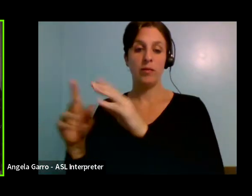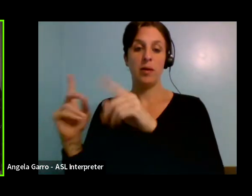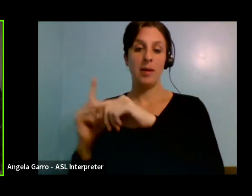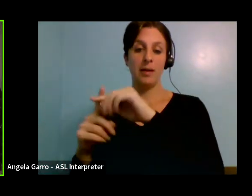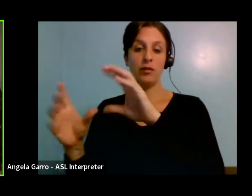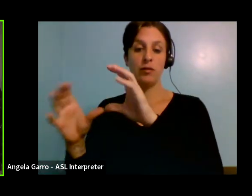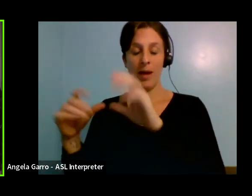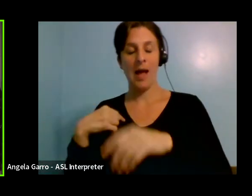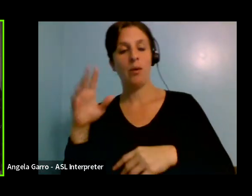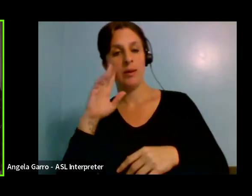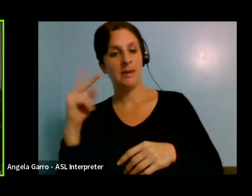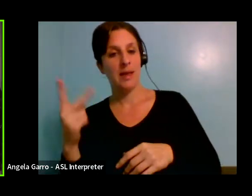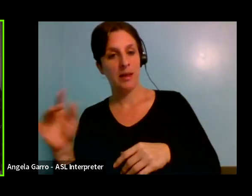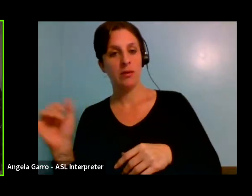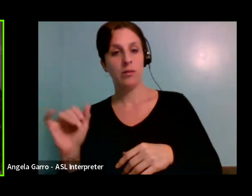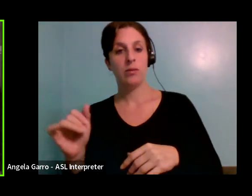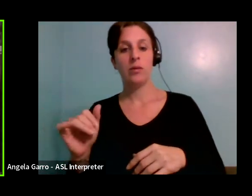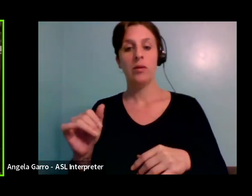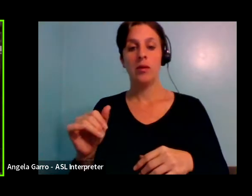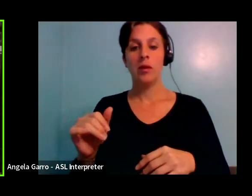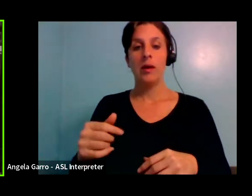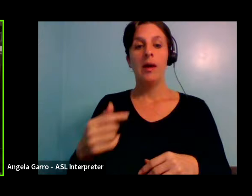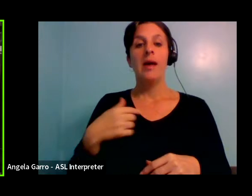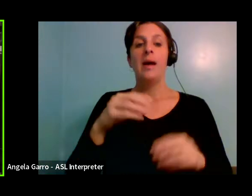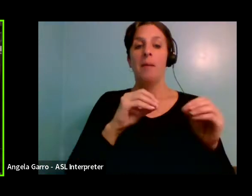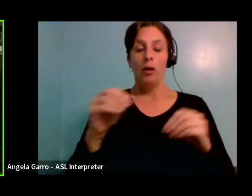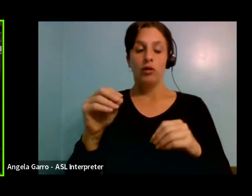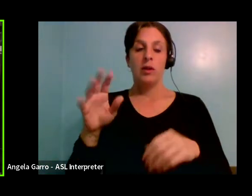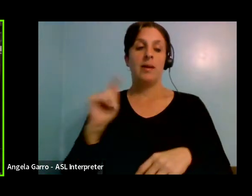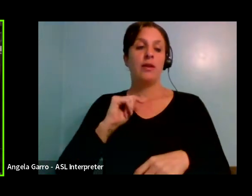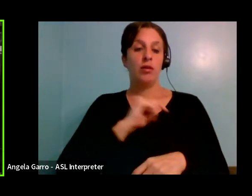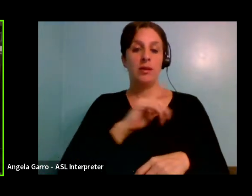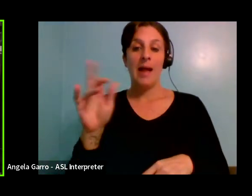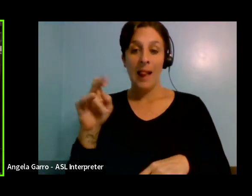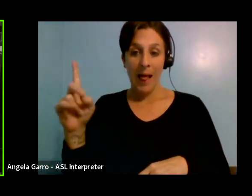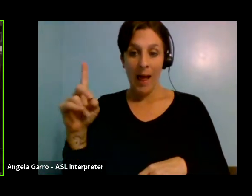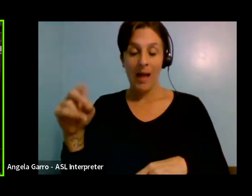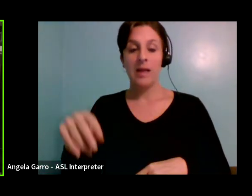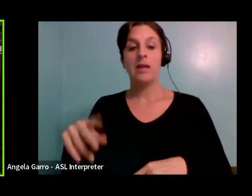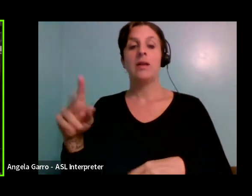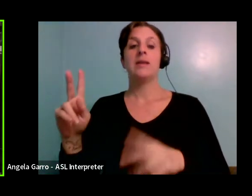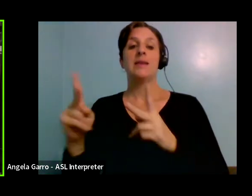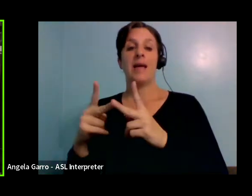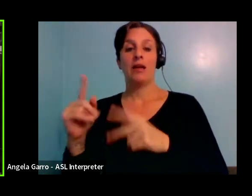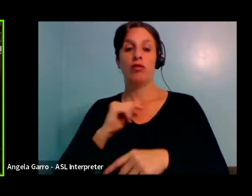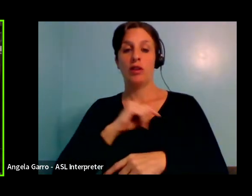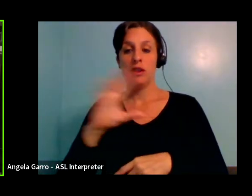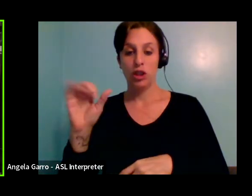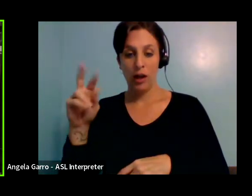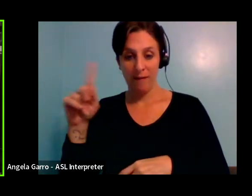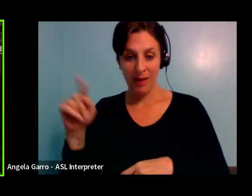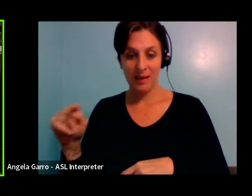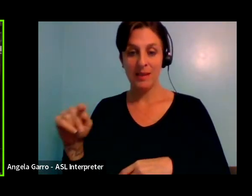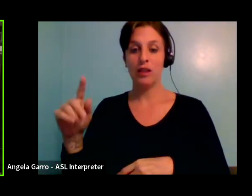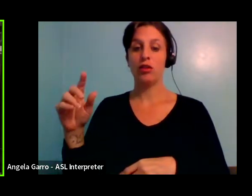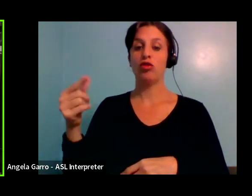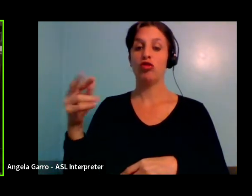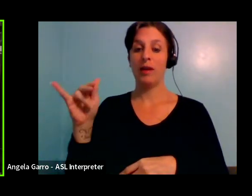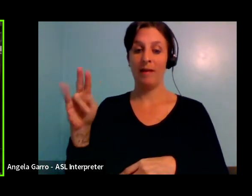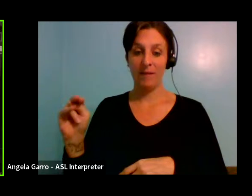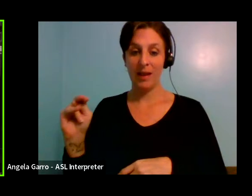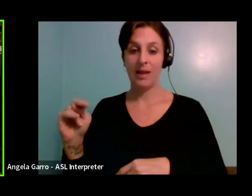second that. Okay, so we have a motion by trustee Land and a second by trustee Chavez. Trustee Griffin, how do you vote?